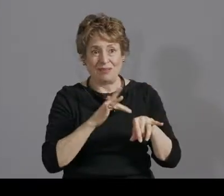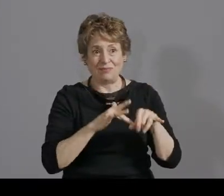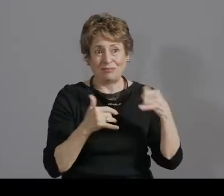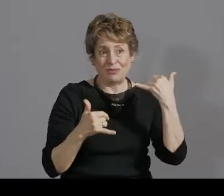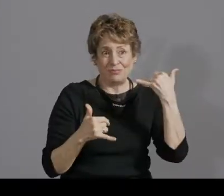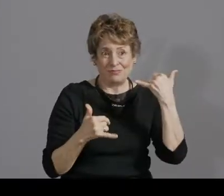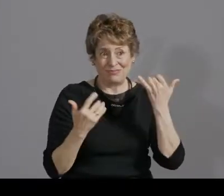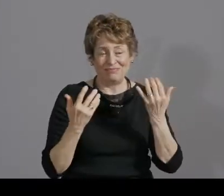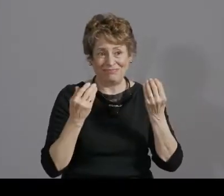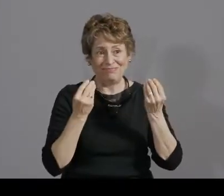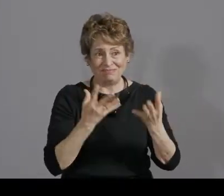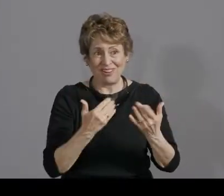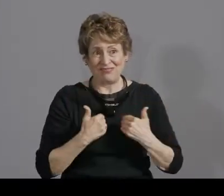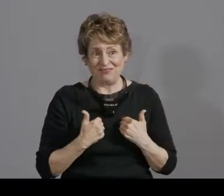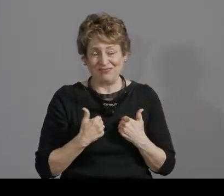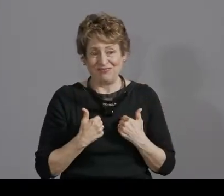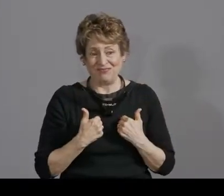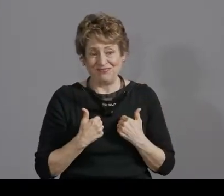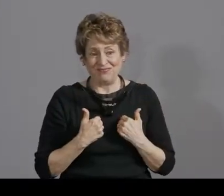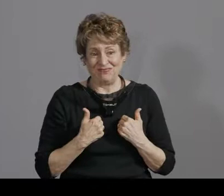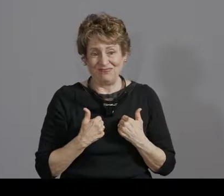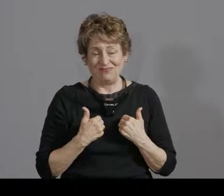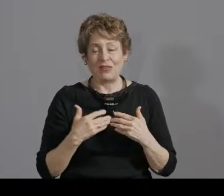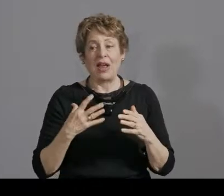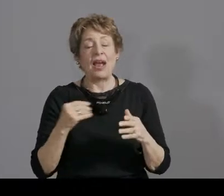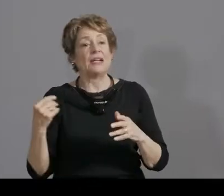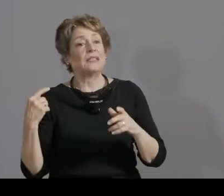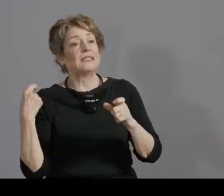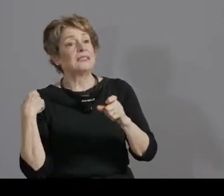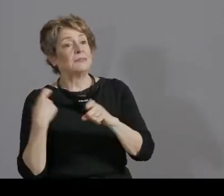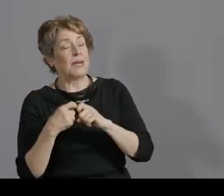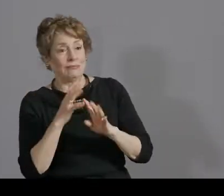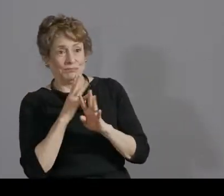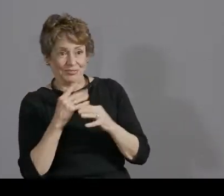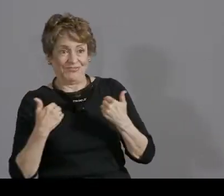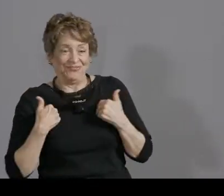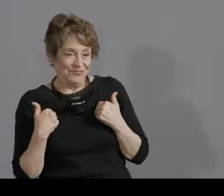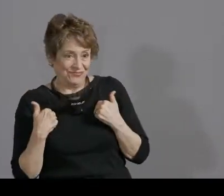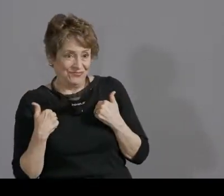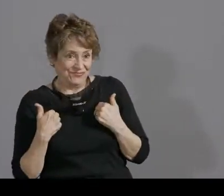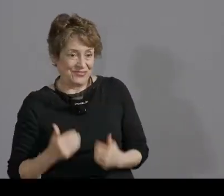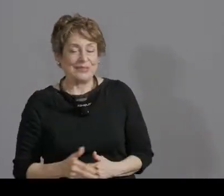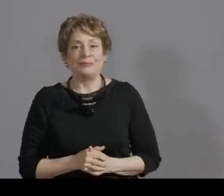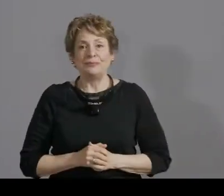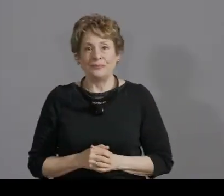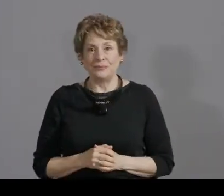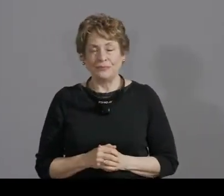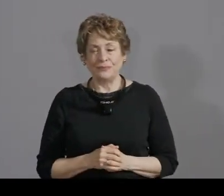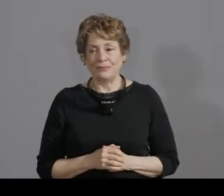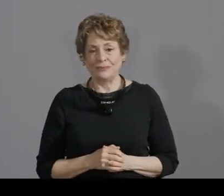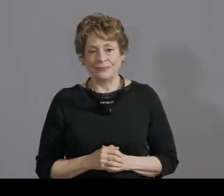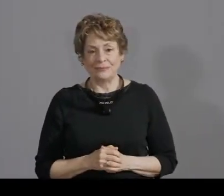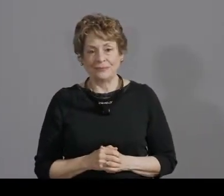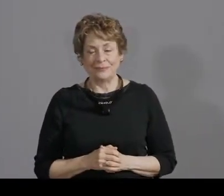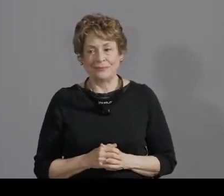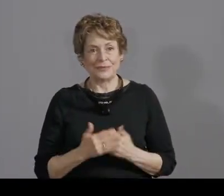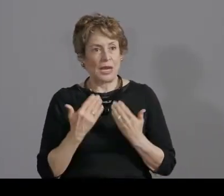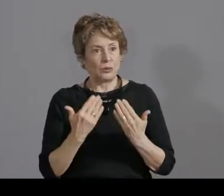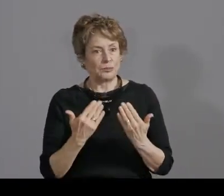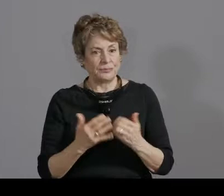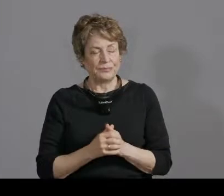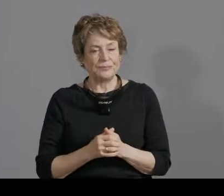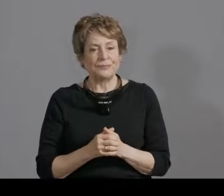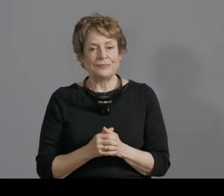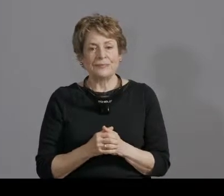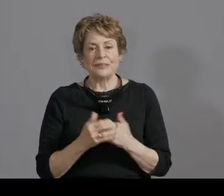Next slide. All right. And with that, we will answer, I guess I'm the only one answering questions.